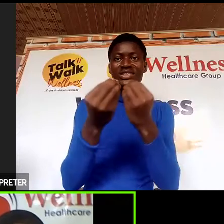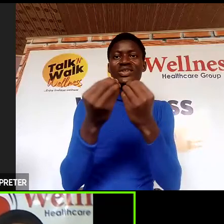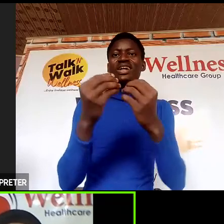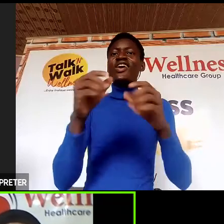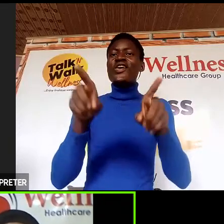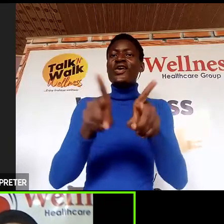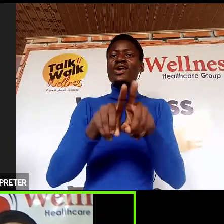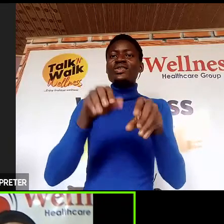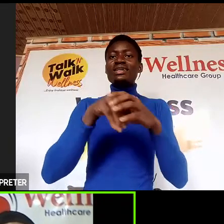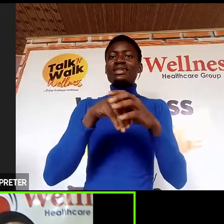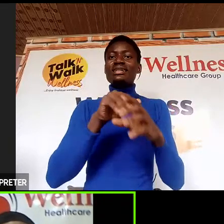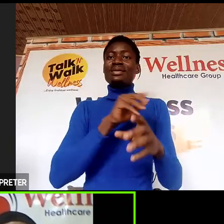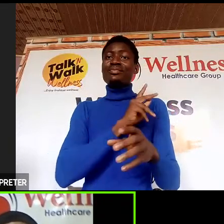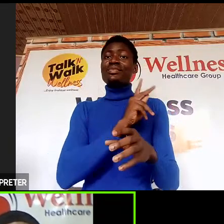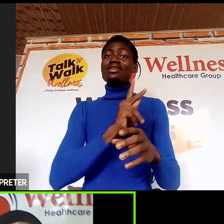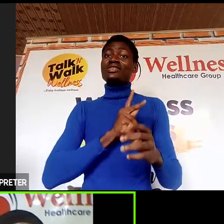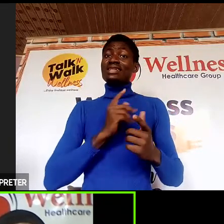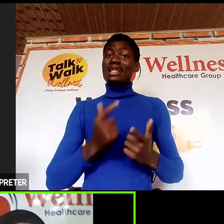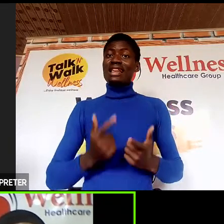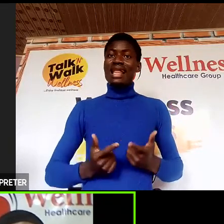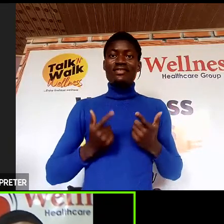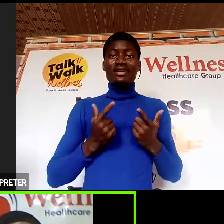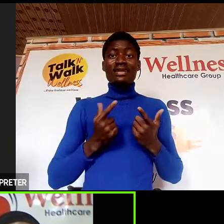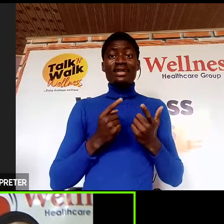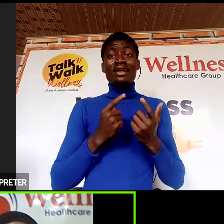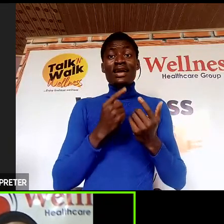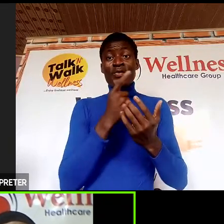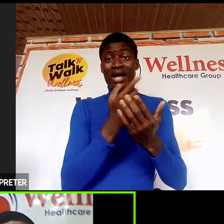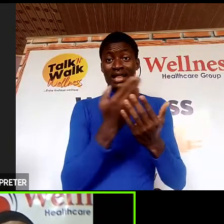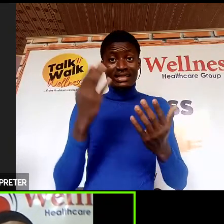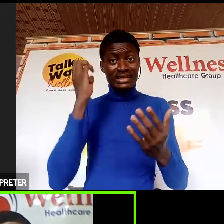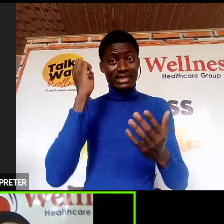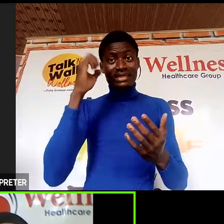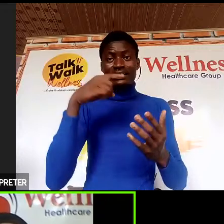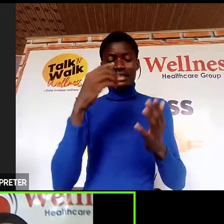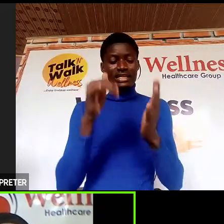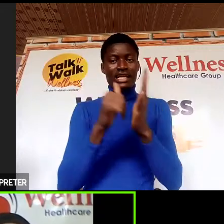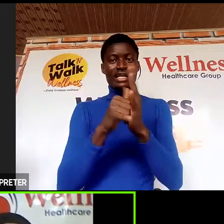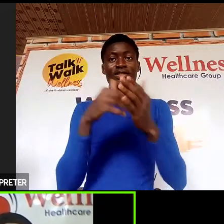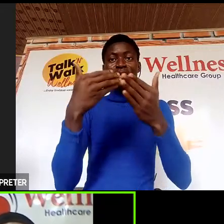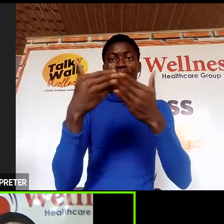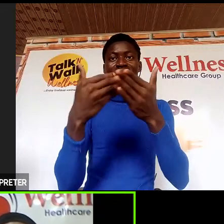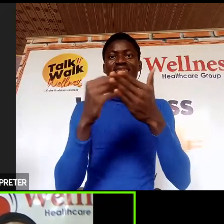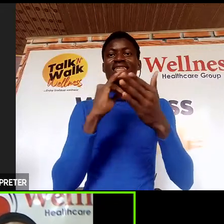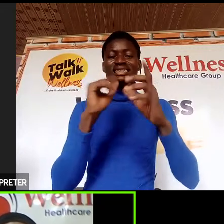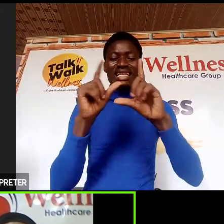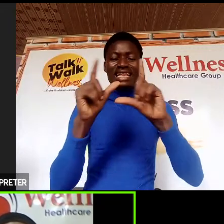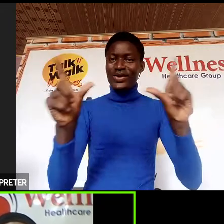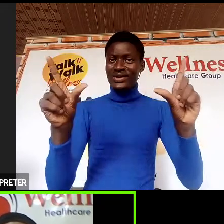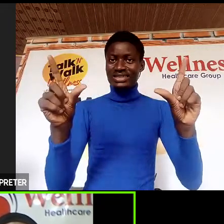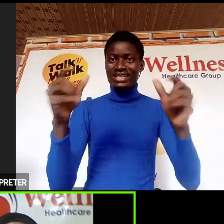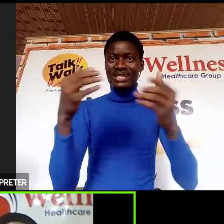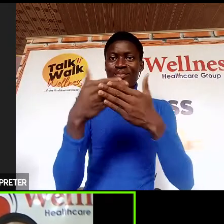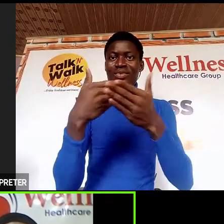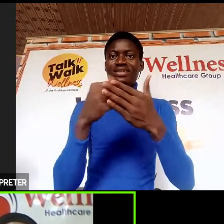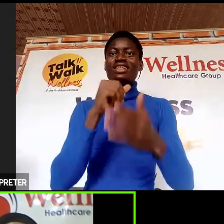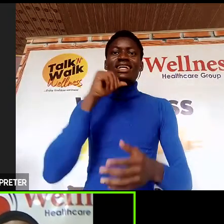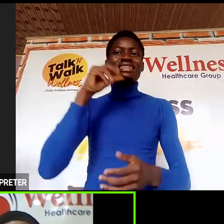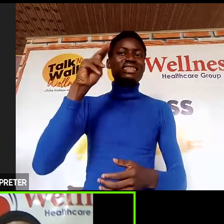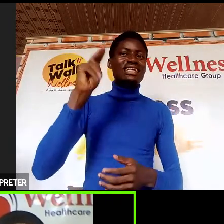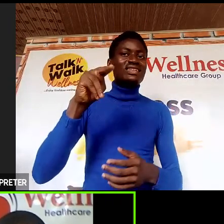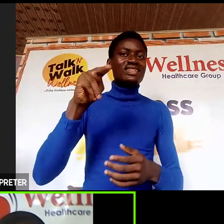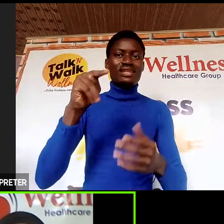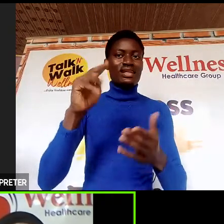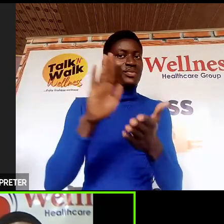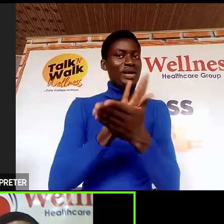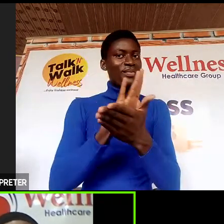discussed this morning is the fact that money is a language. It's not necessarily paper. It's a language that everybody needs to exchange